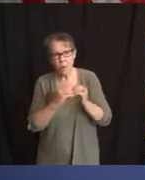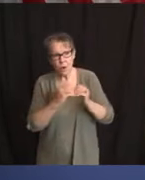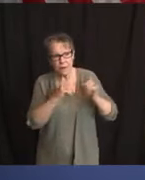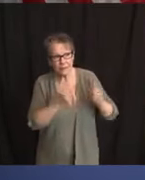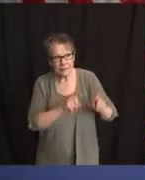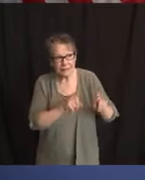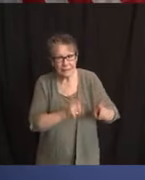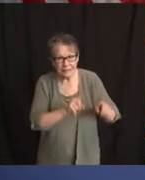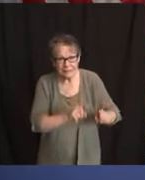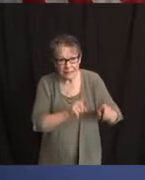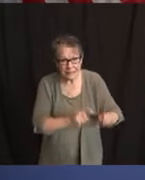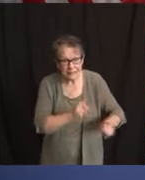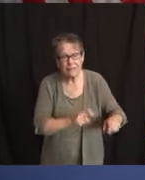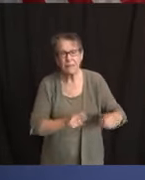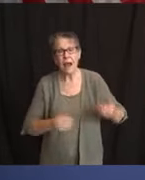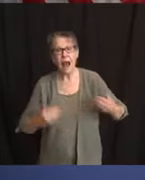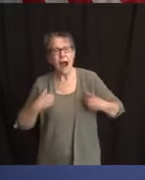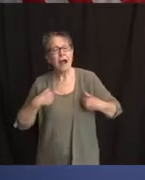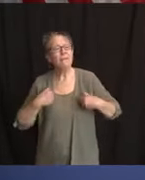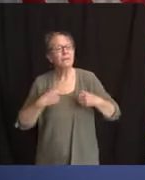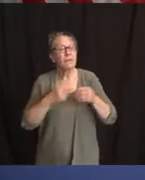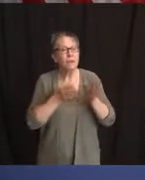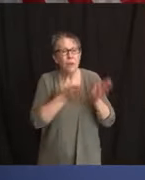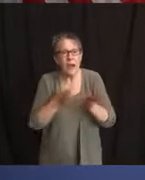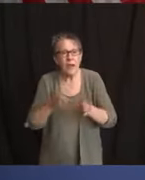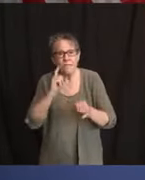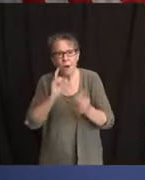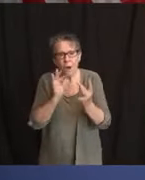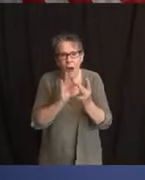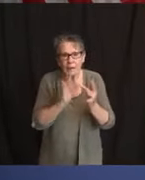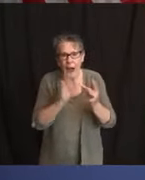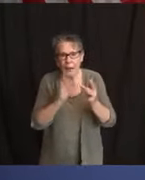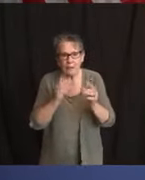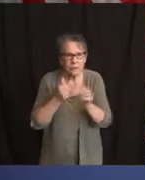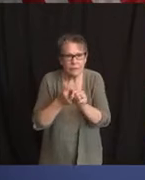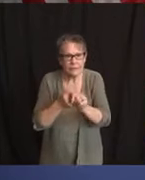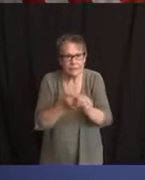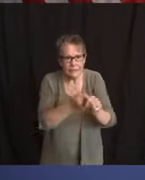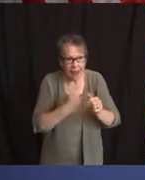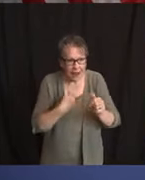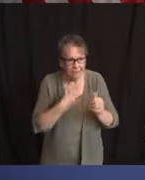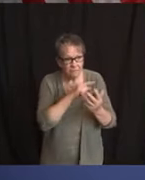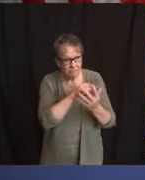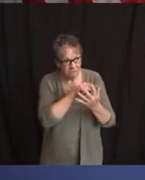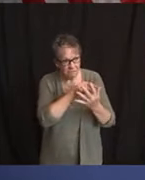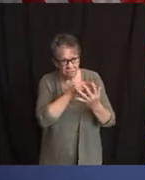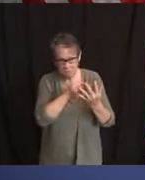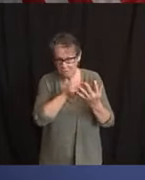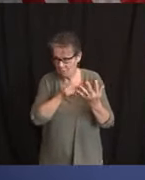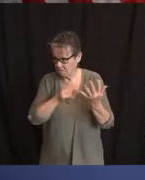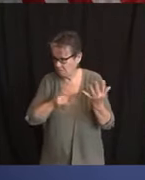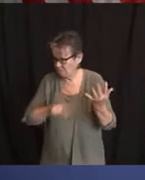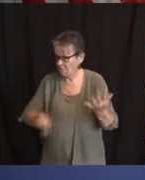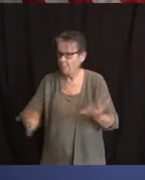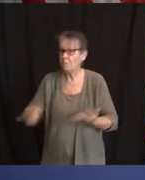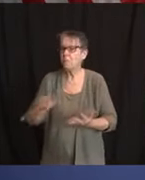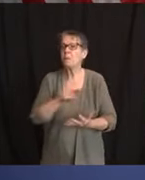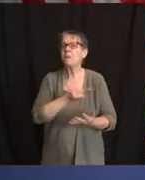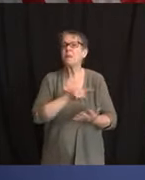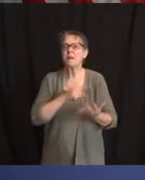And again, we're making progress. Again, if your graduation is June 1st, I can't really honestly tell you that you're going to get there by